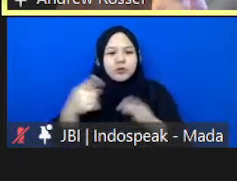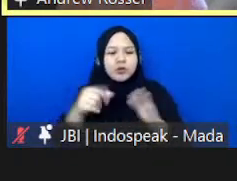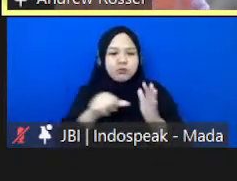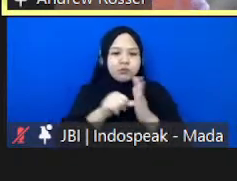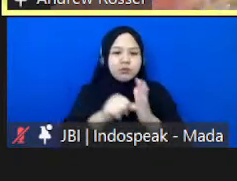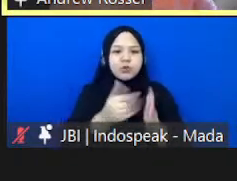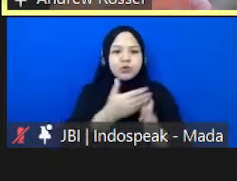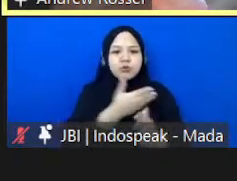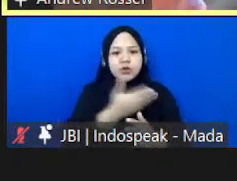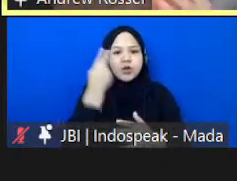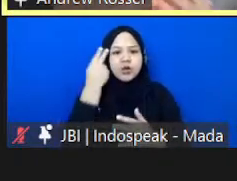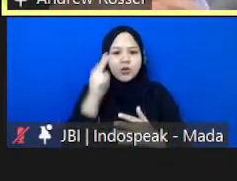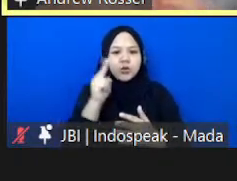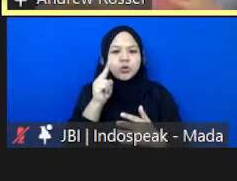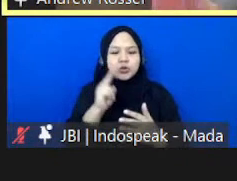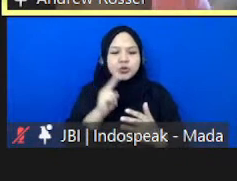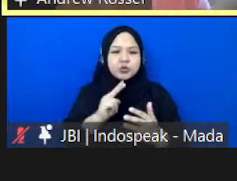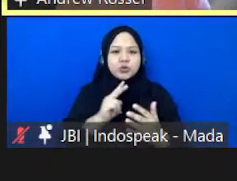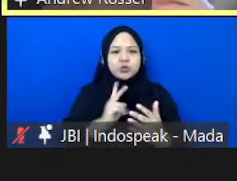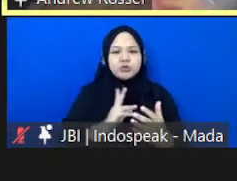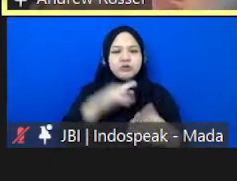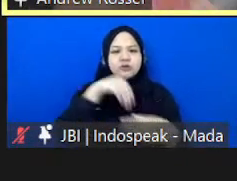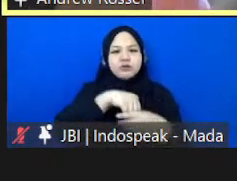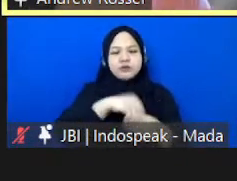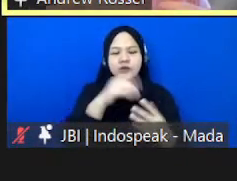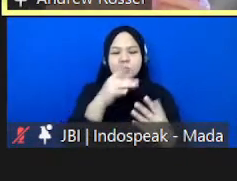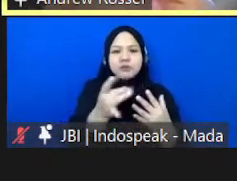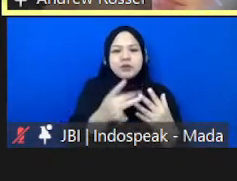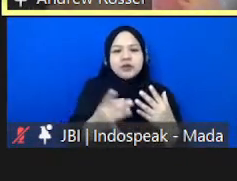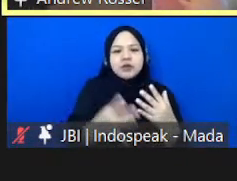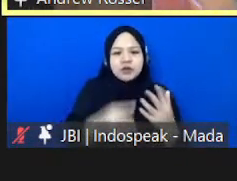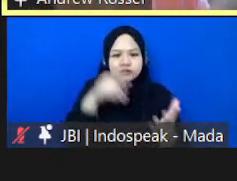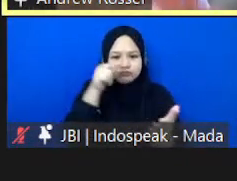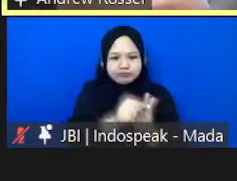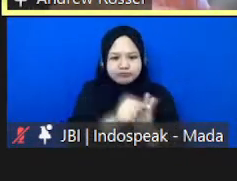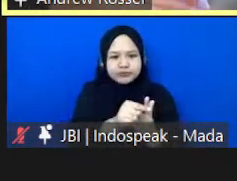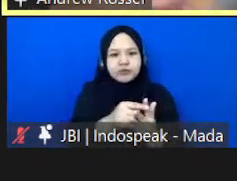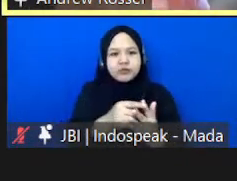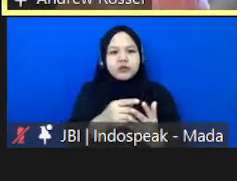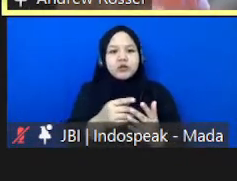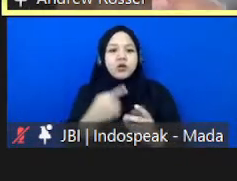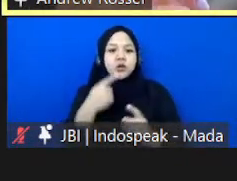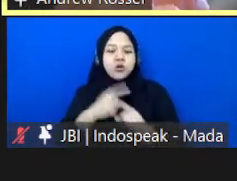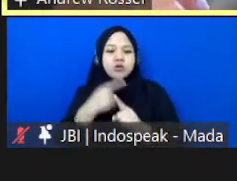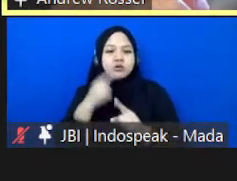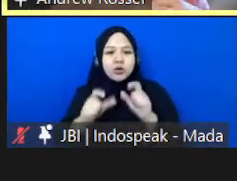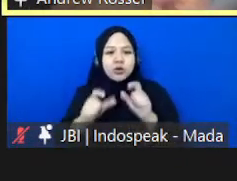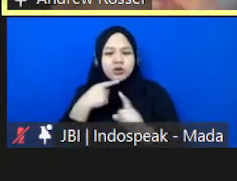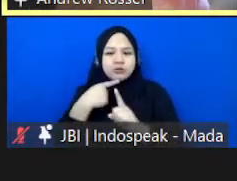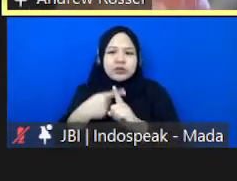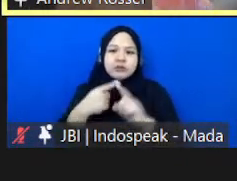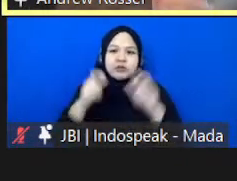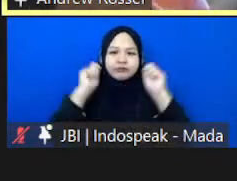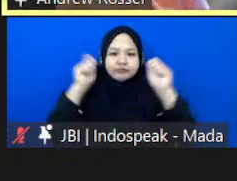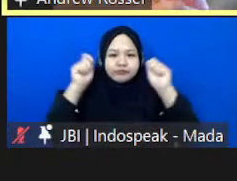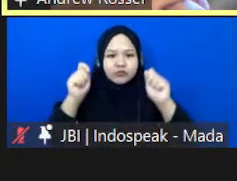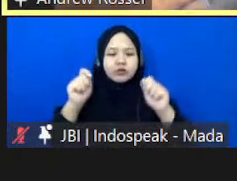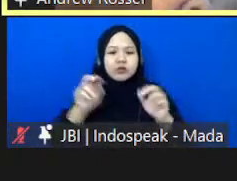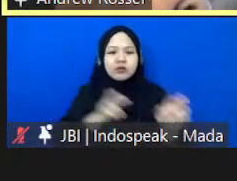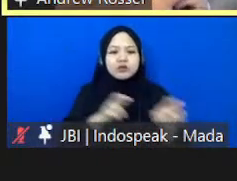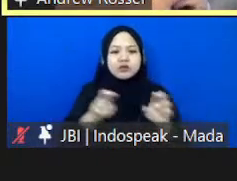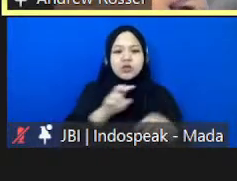elections. As many people would know, there were huge demonstrations in 2010,